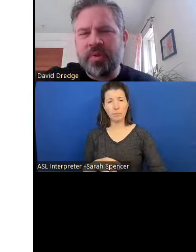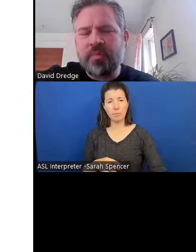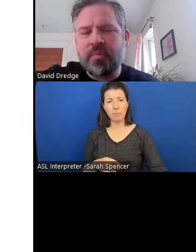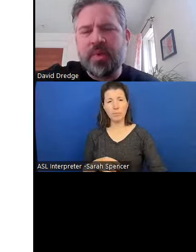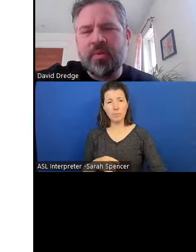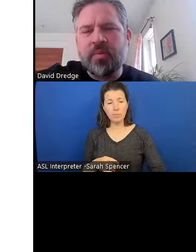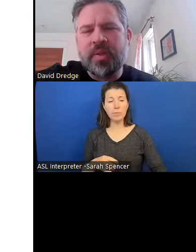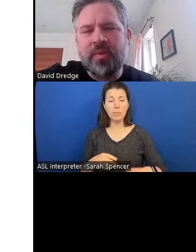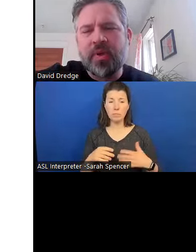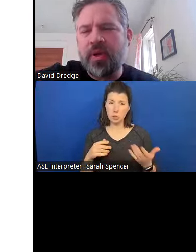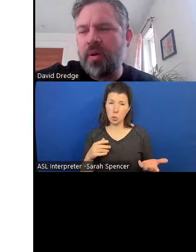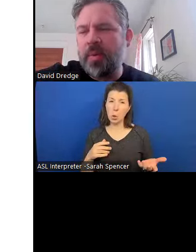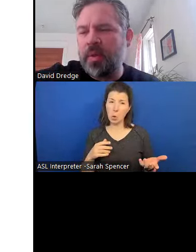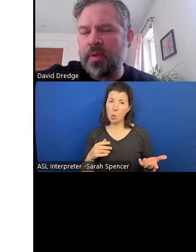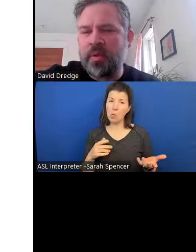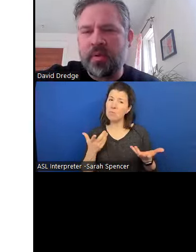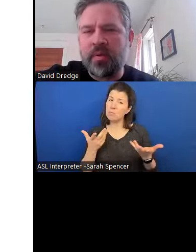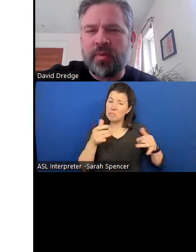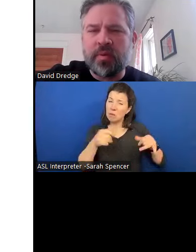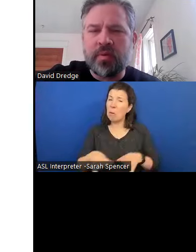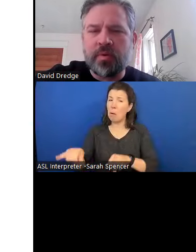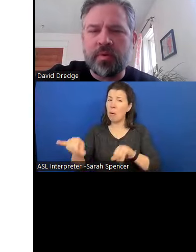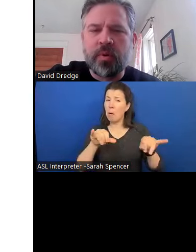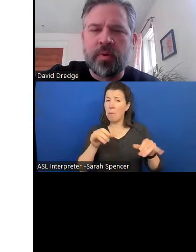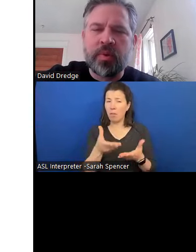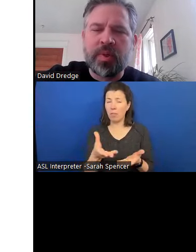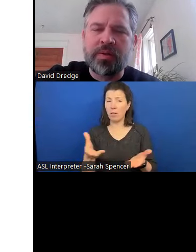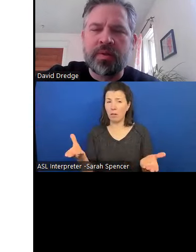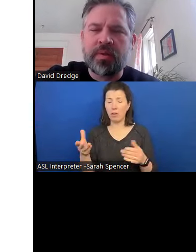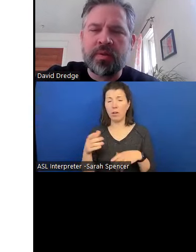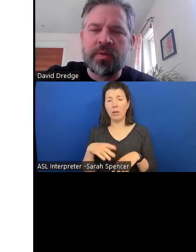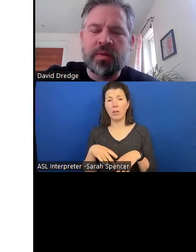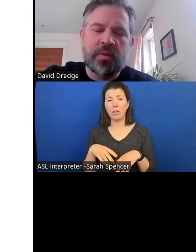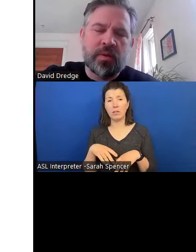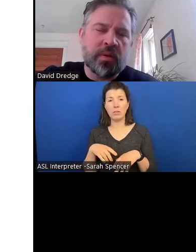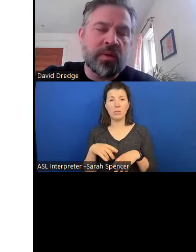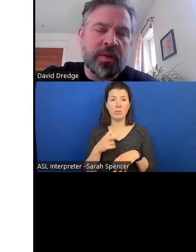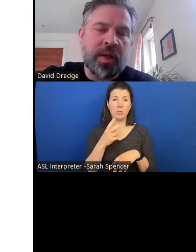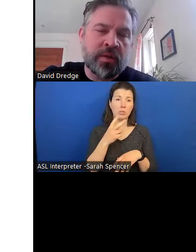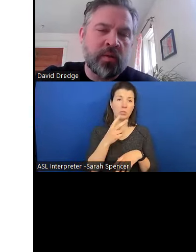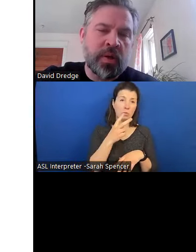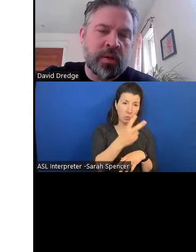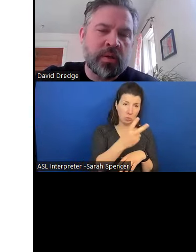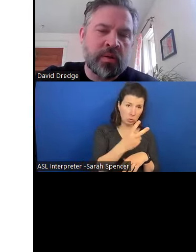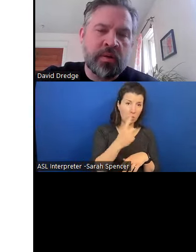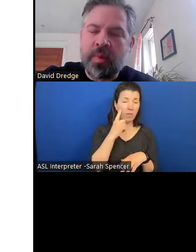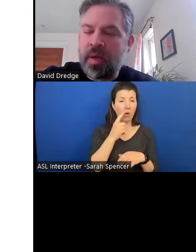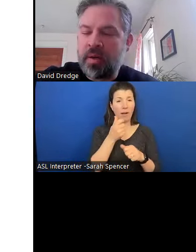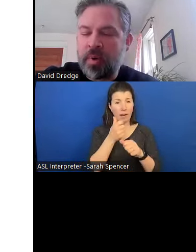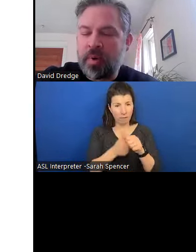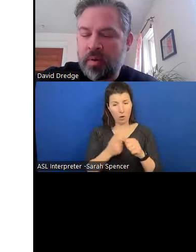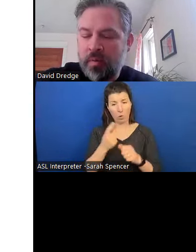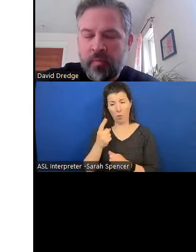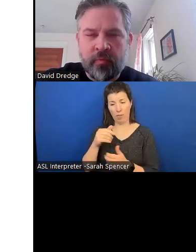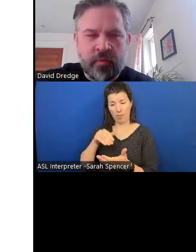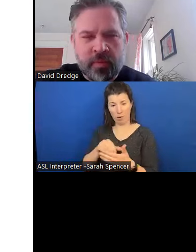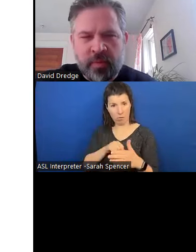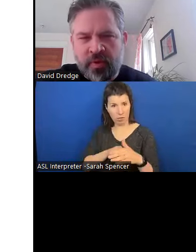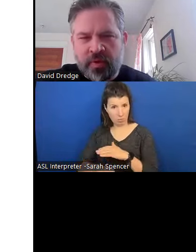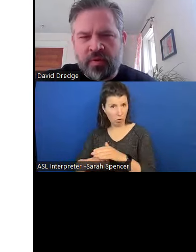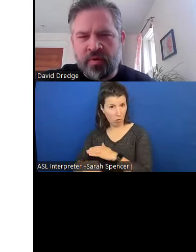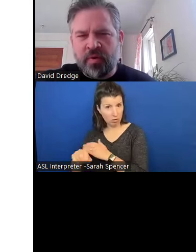So it's a relatively common thing. 2 per 1,000 is actually quite a high number